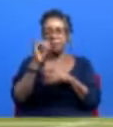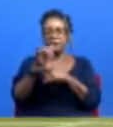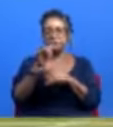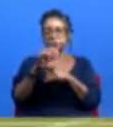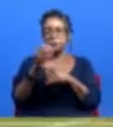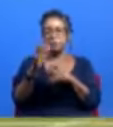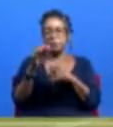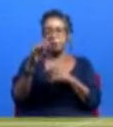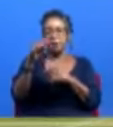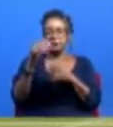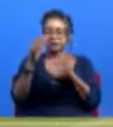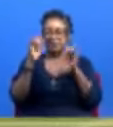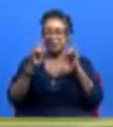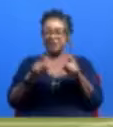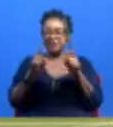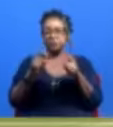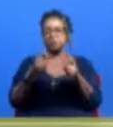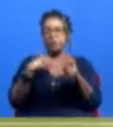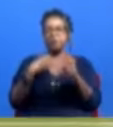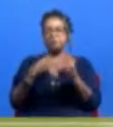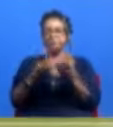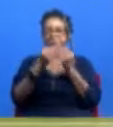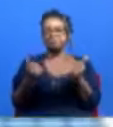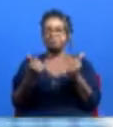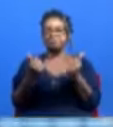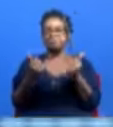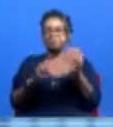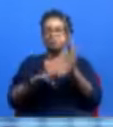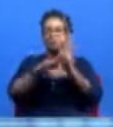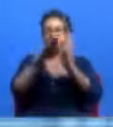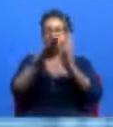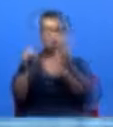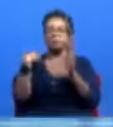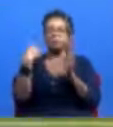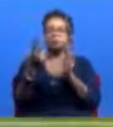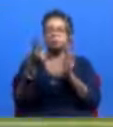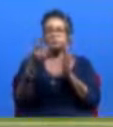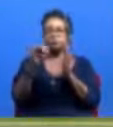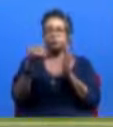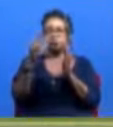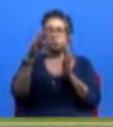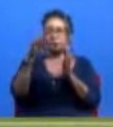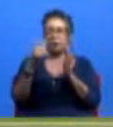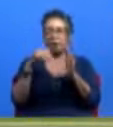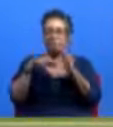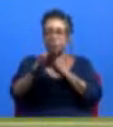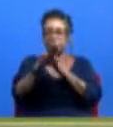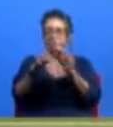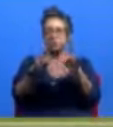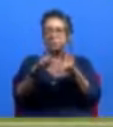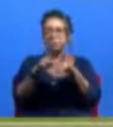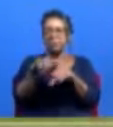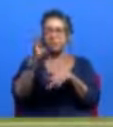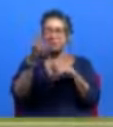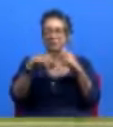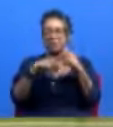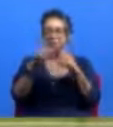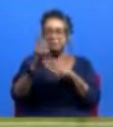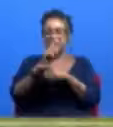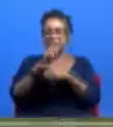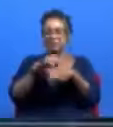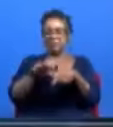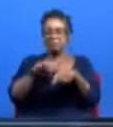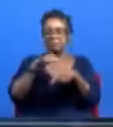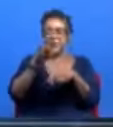needed to clinch the win and claw their way to the second spot. Njuguna scored the goal in the 35th minute after his shot took